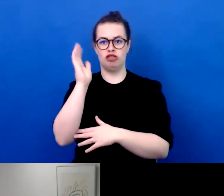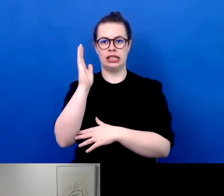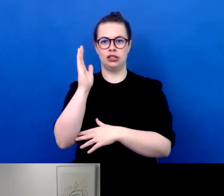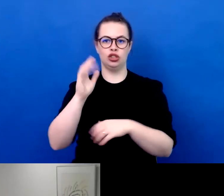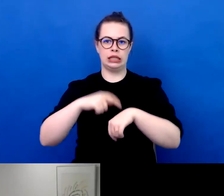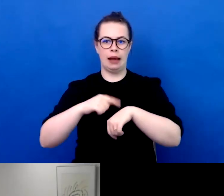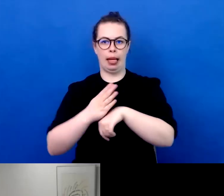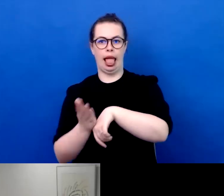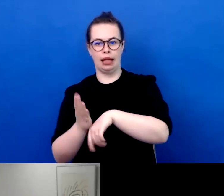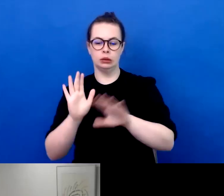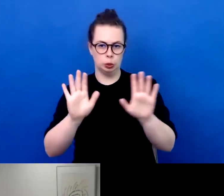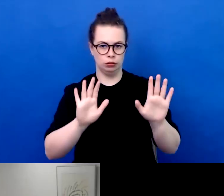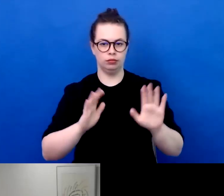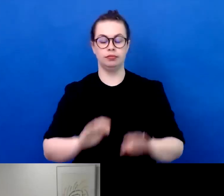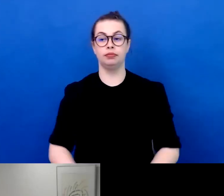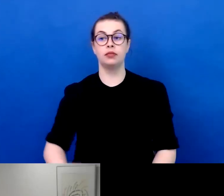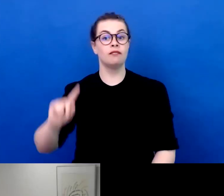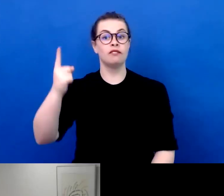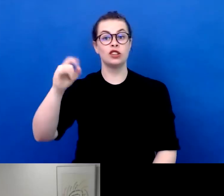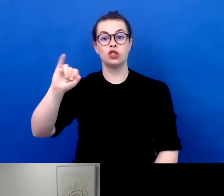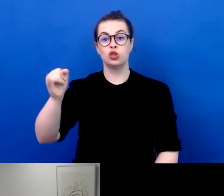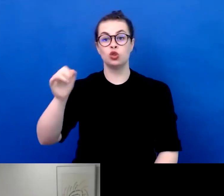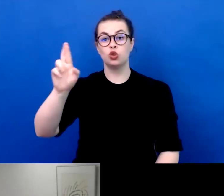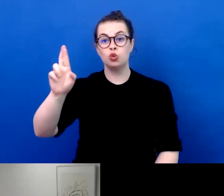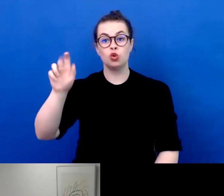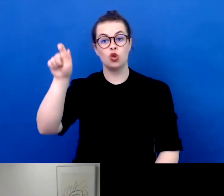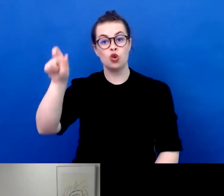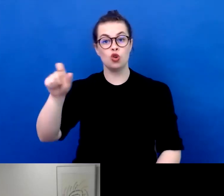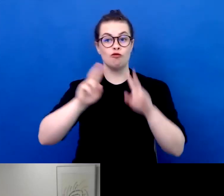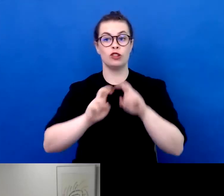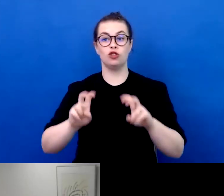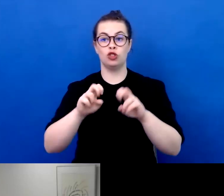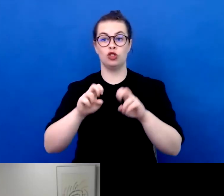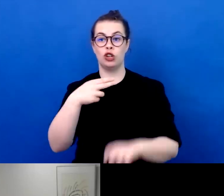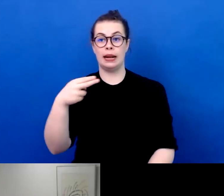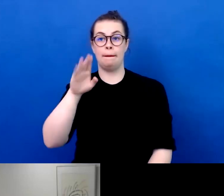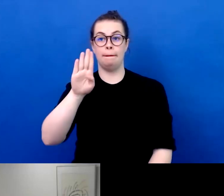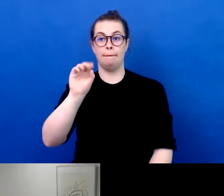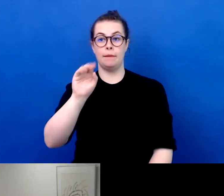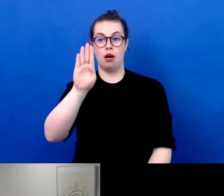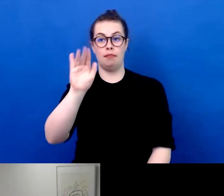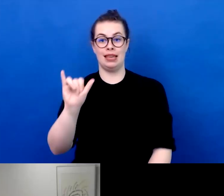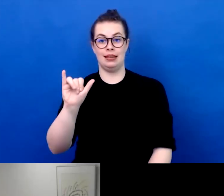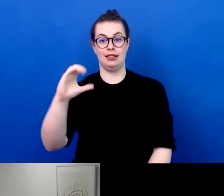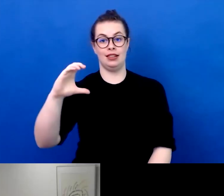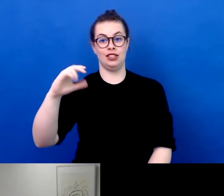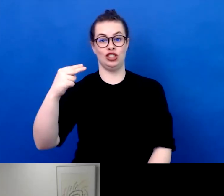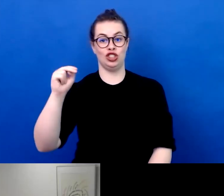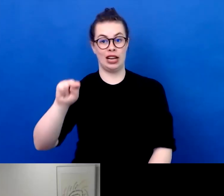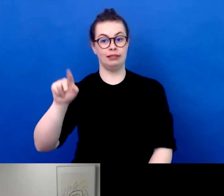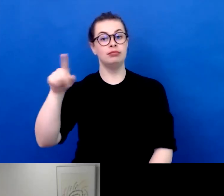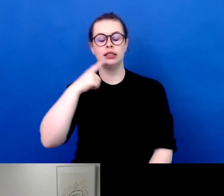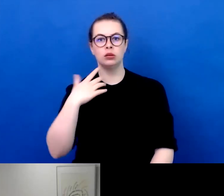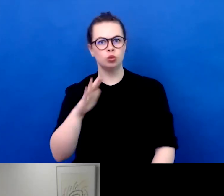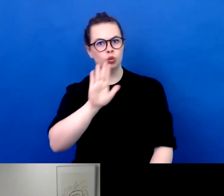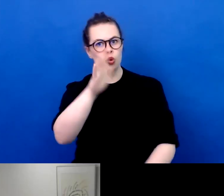So first, a question from a junior researcher, Bobby Chen, who says, thank you for an excellent talk. I really admire the